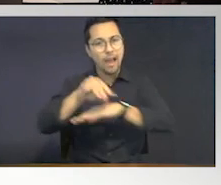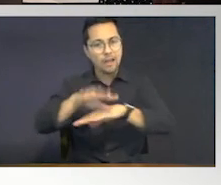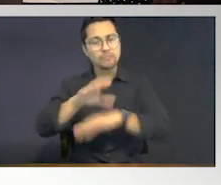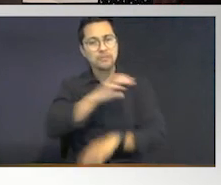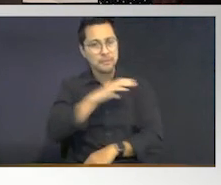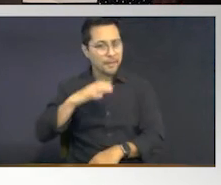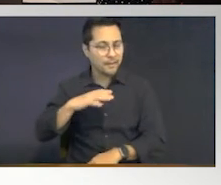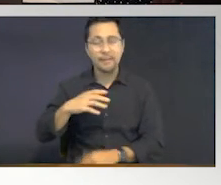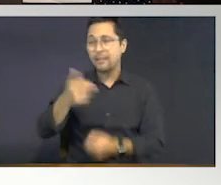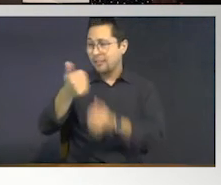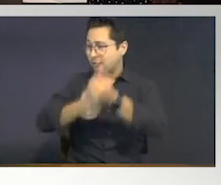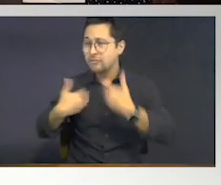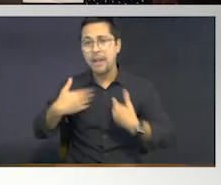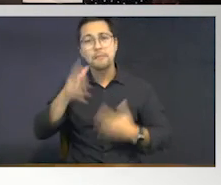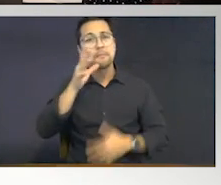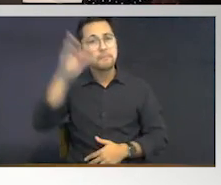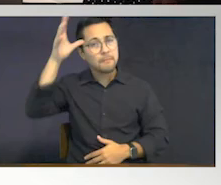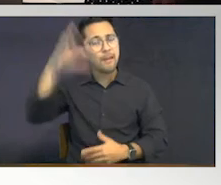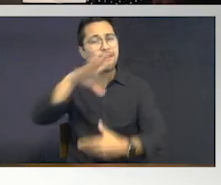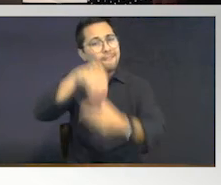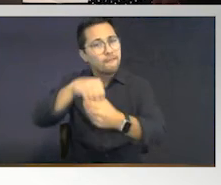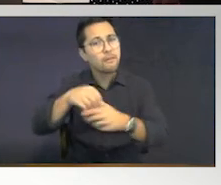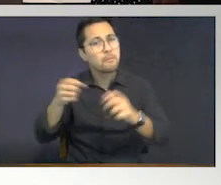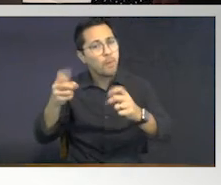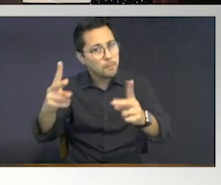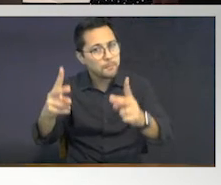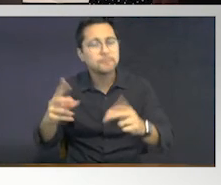has parent involvement opportunities.